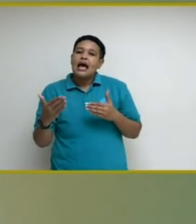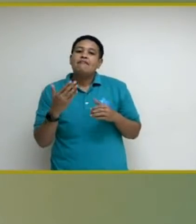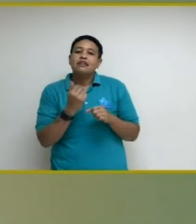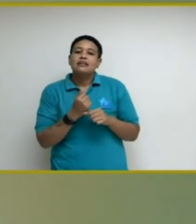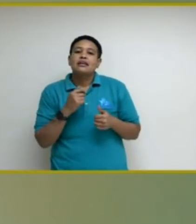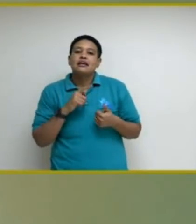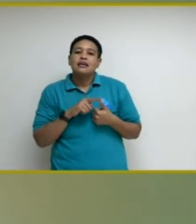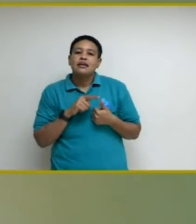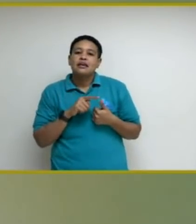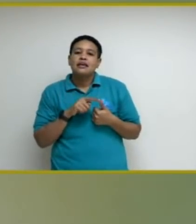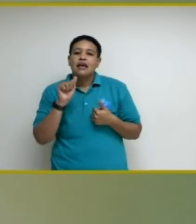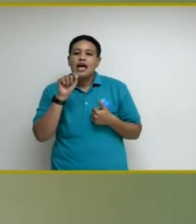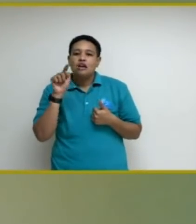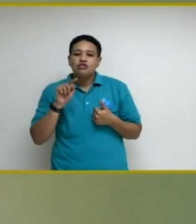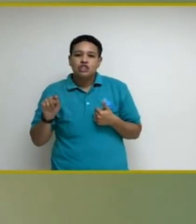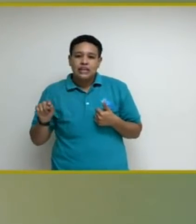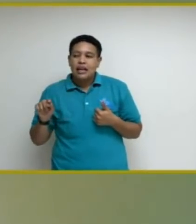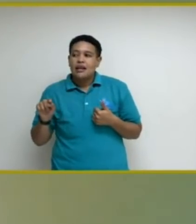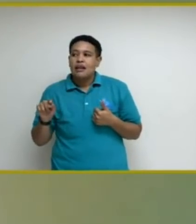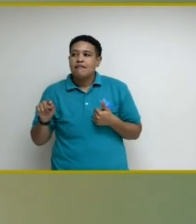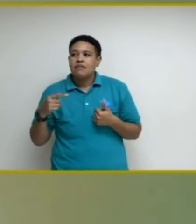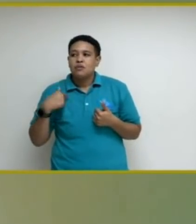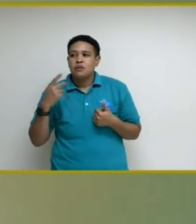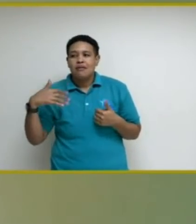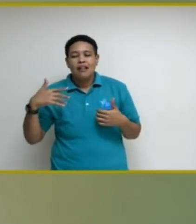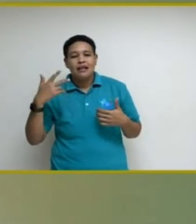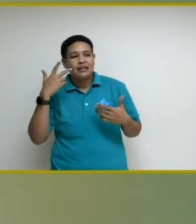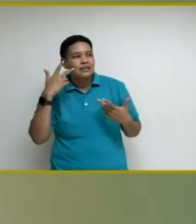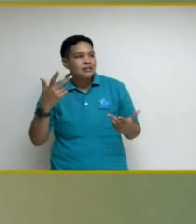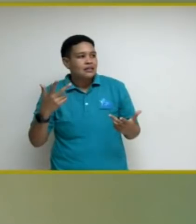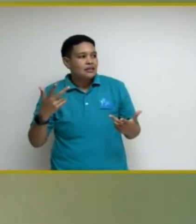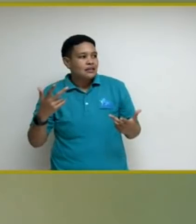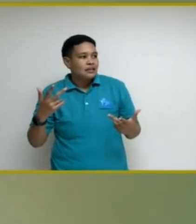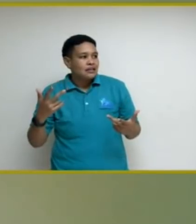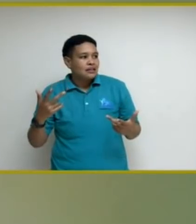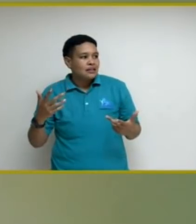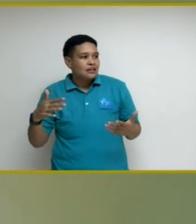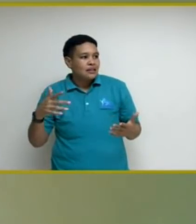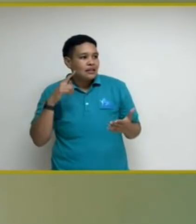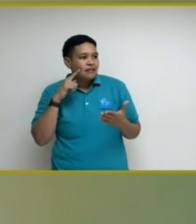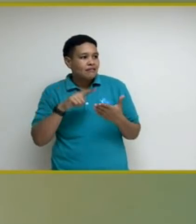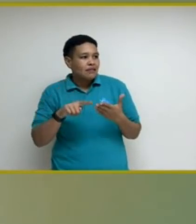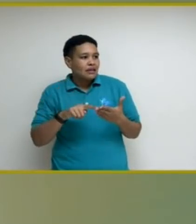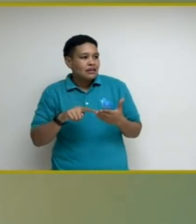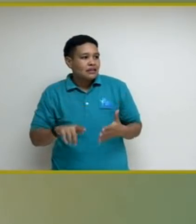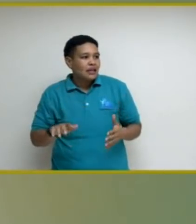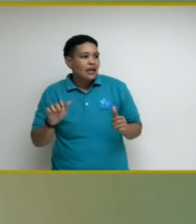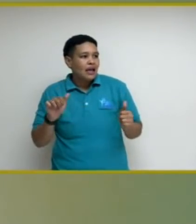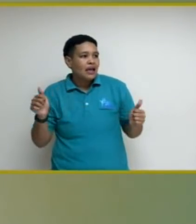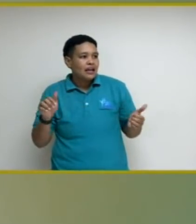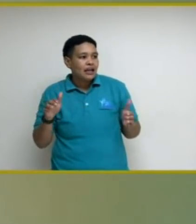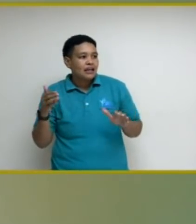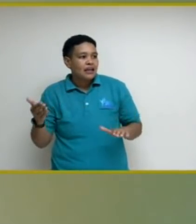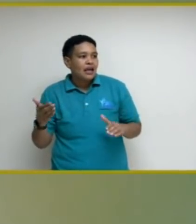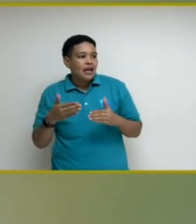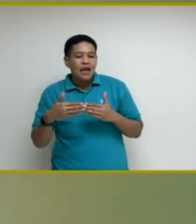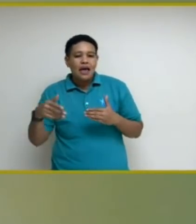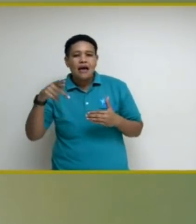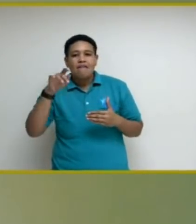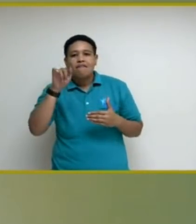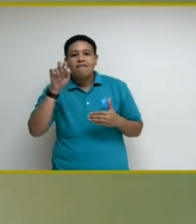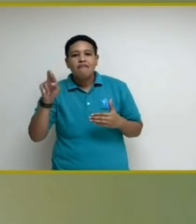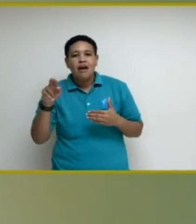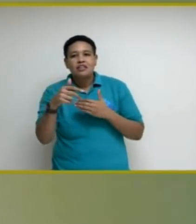taking the AstraZeneca vaccine. I have not investigated any deaths after the